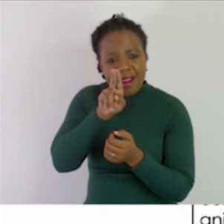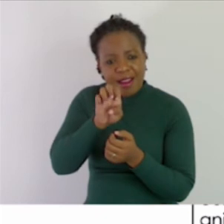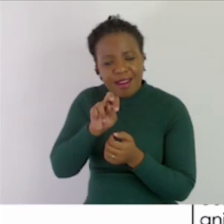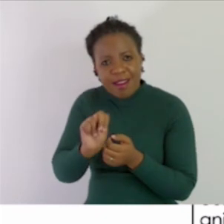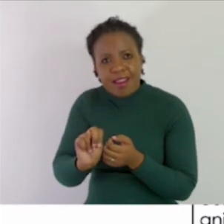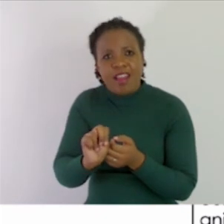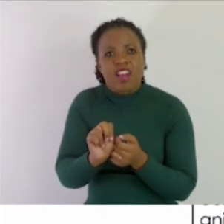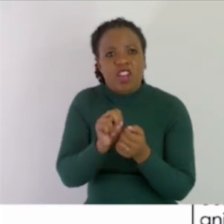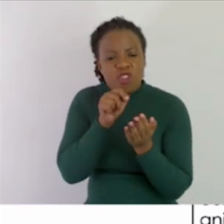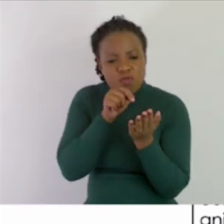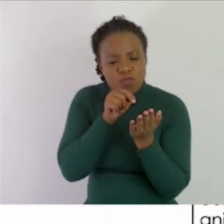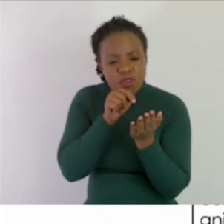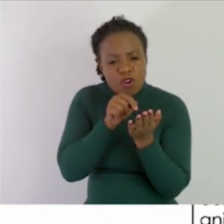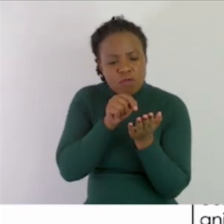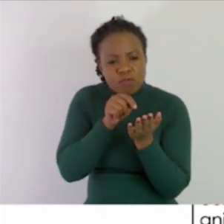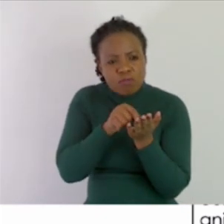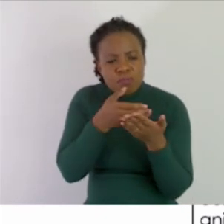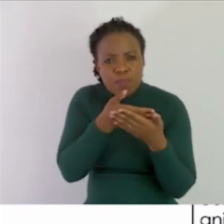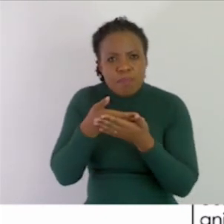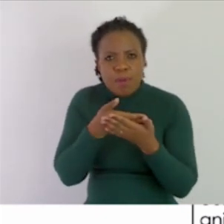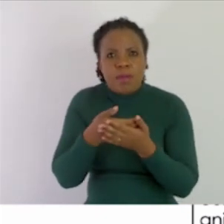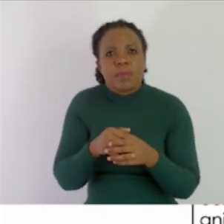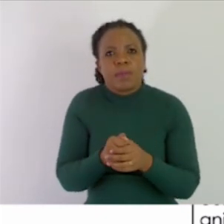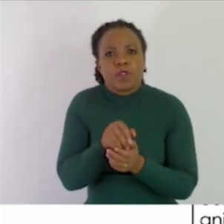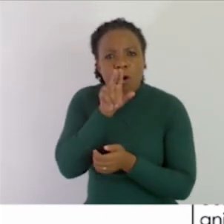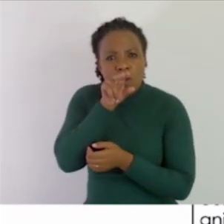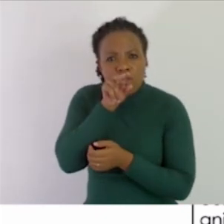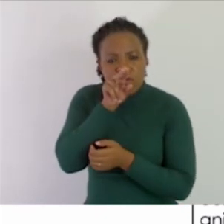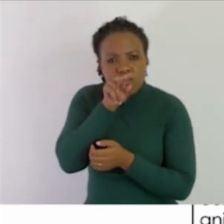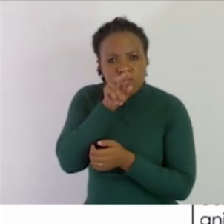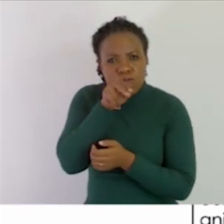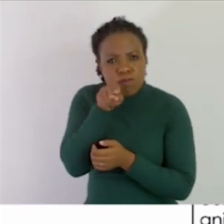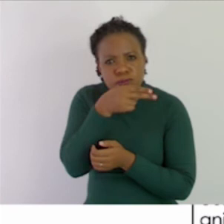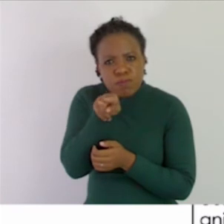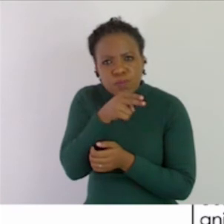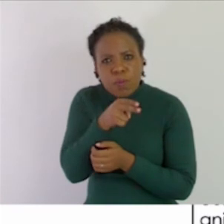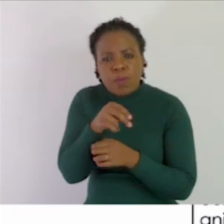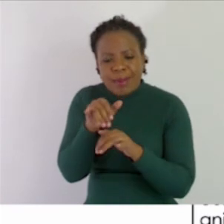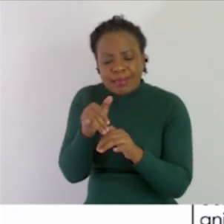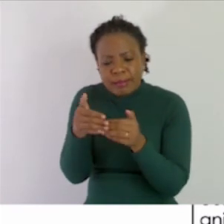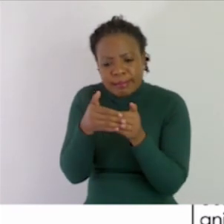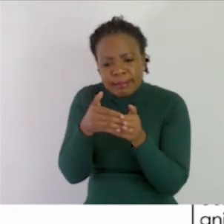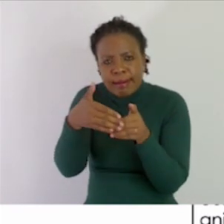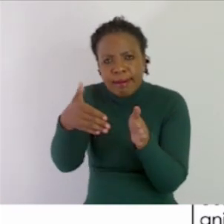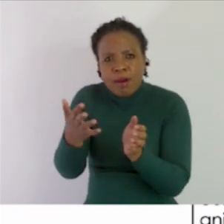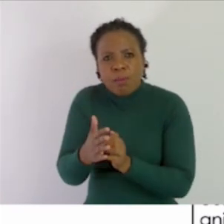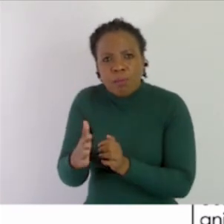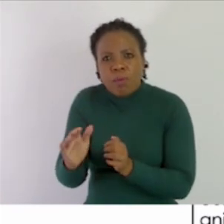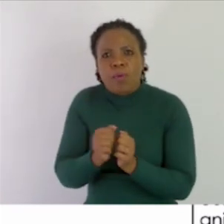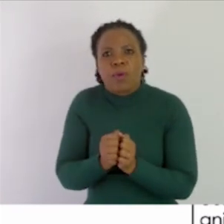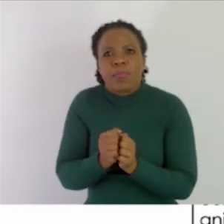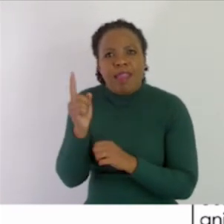and chicks. All the ducks lives near the pond. Every day, the mother duck